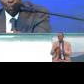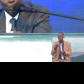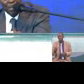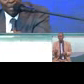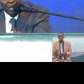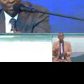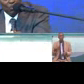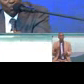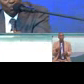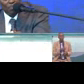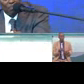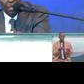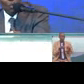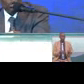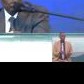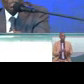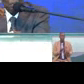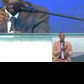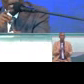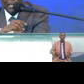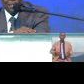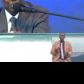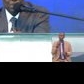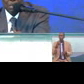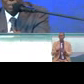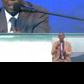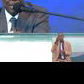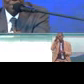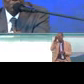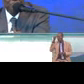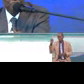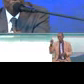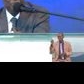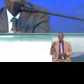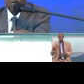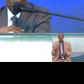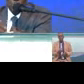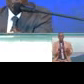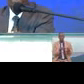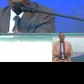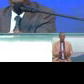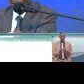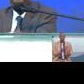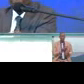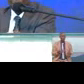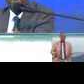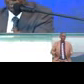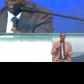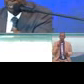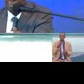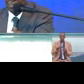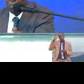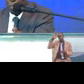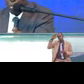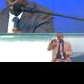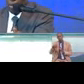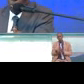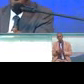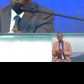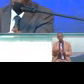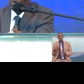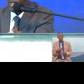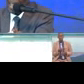We don't abide in disobedience. We don't abide in rebellion. We don't abide